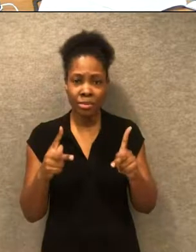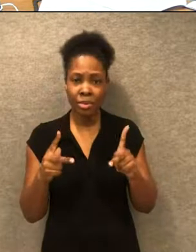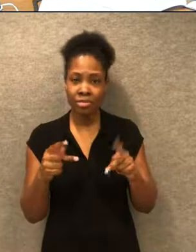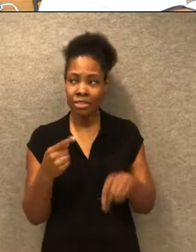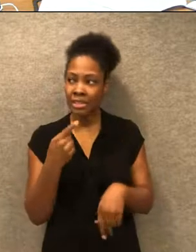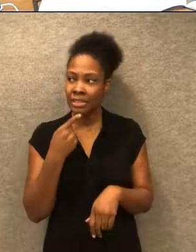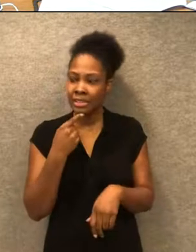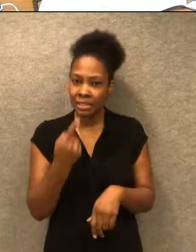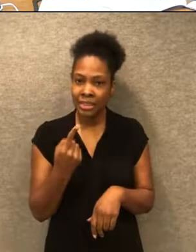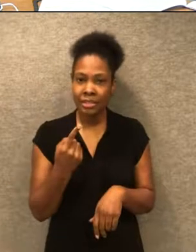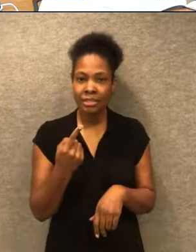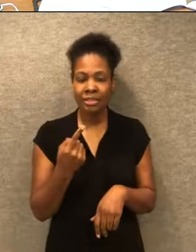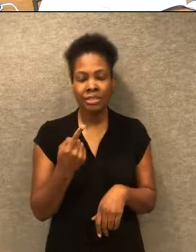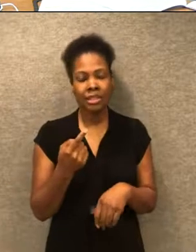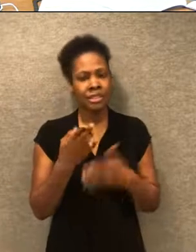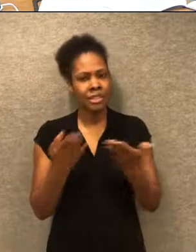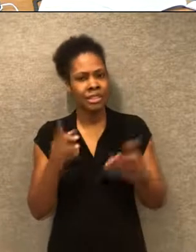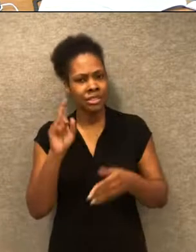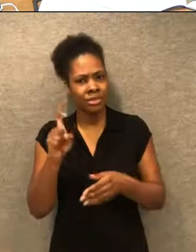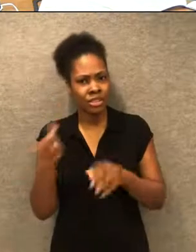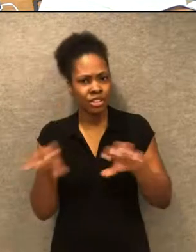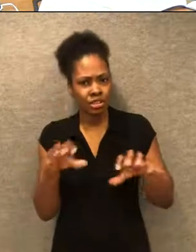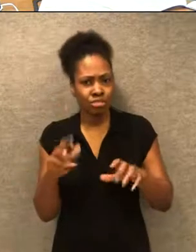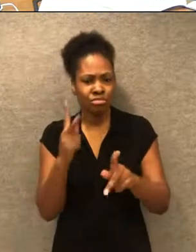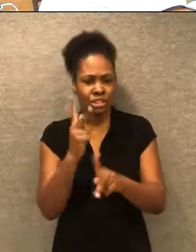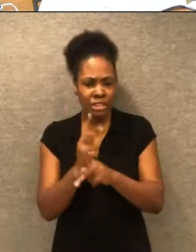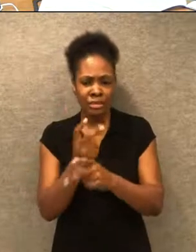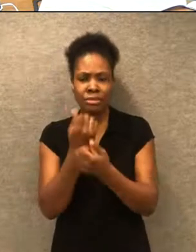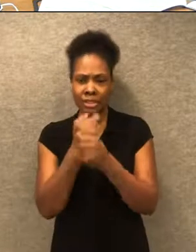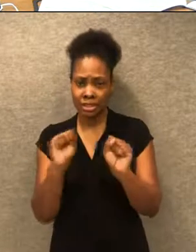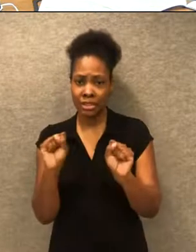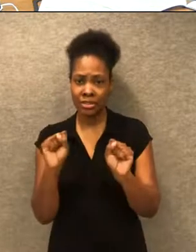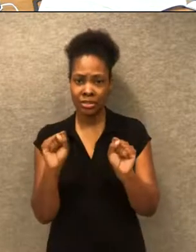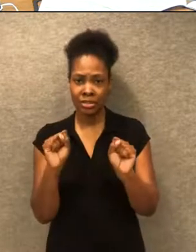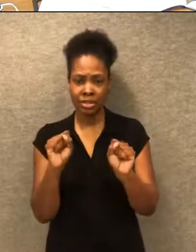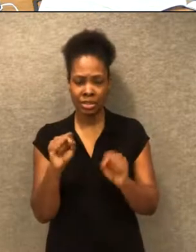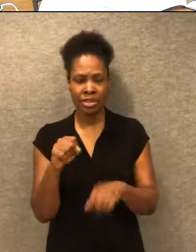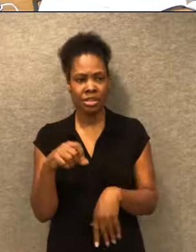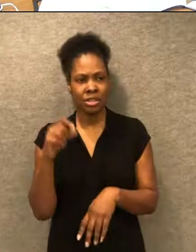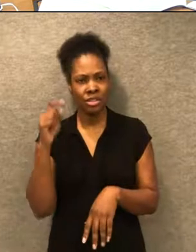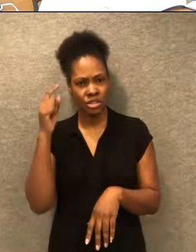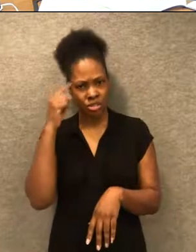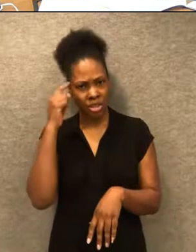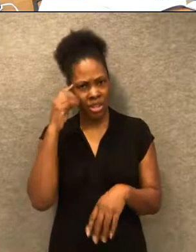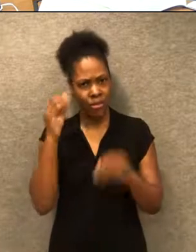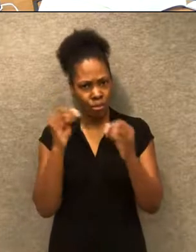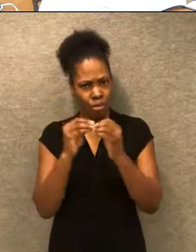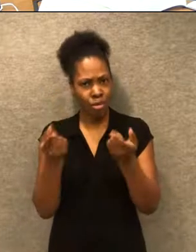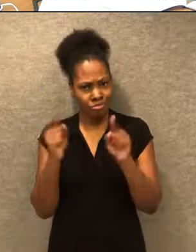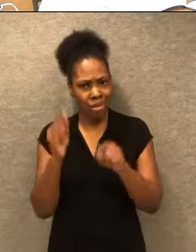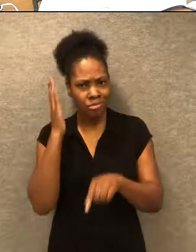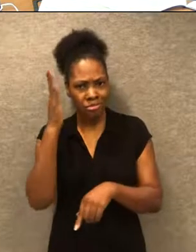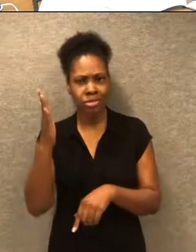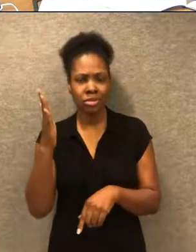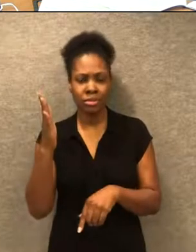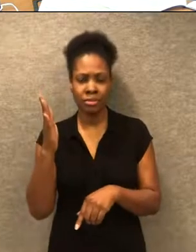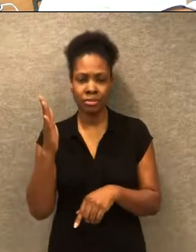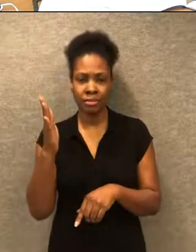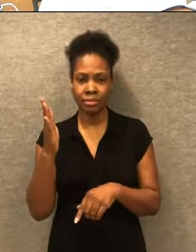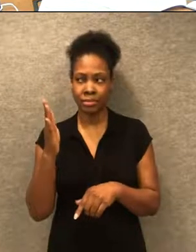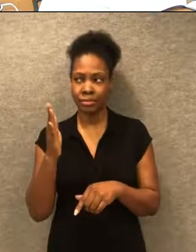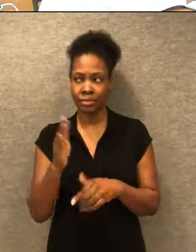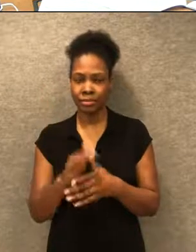alive, to keep us safe. So I think that there's going to be more to come. on what are the